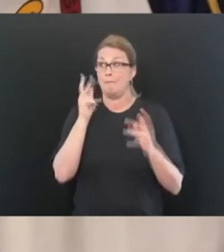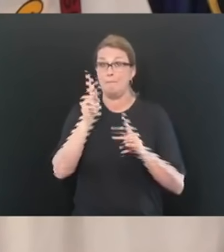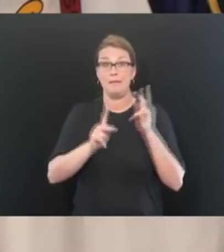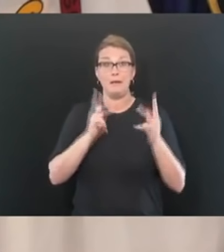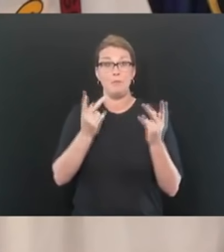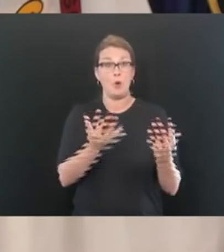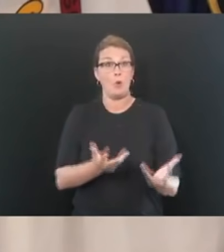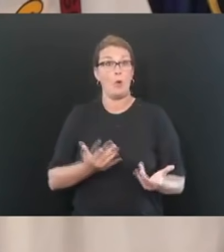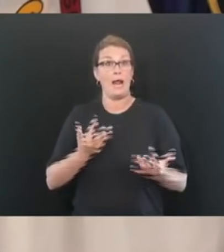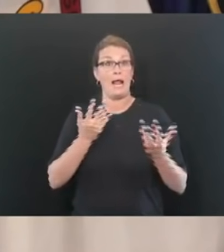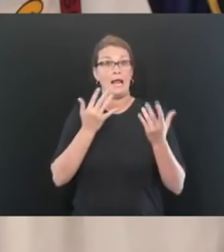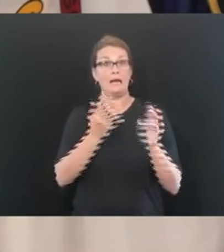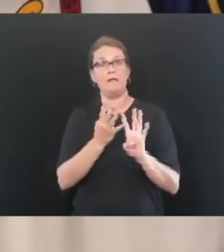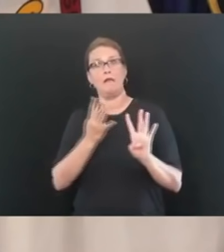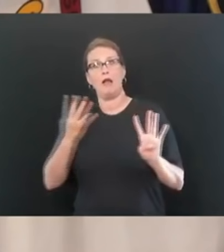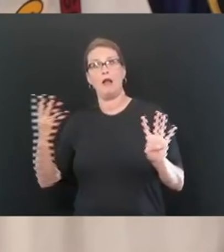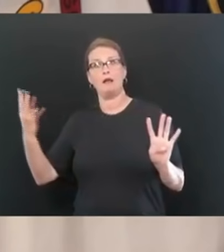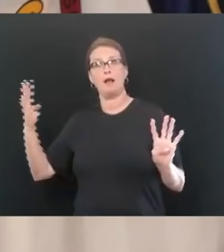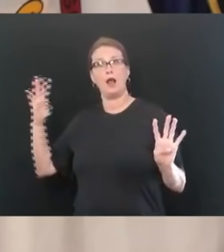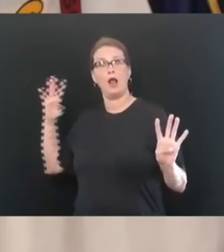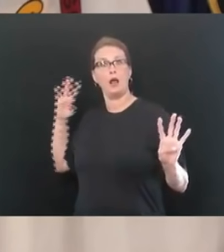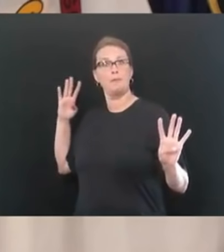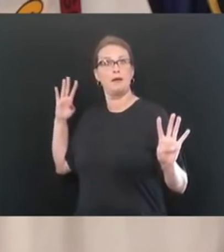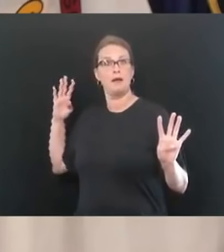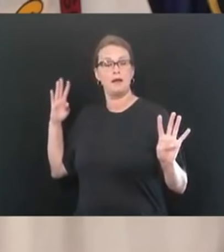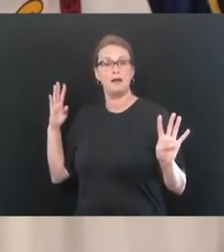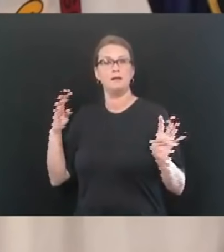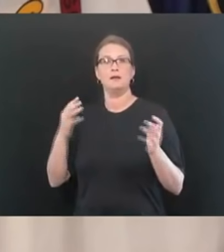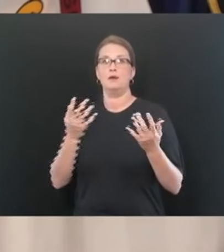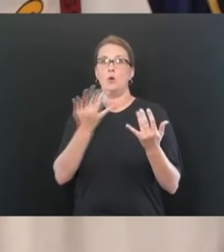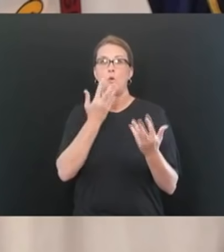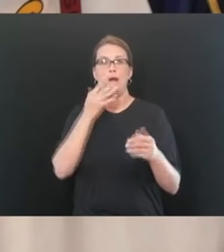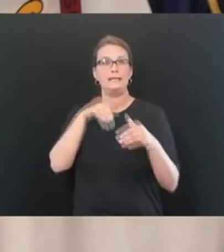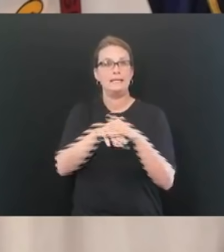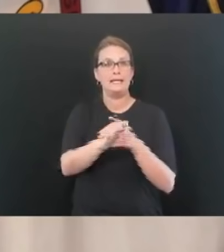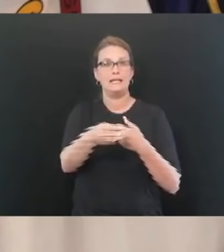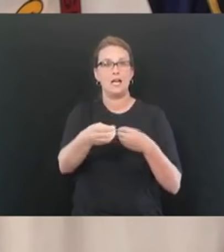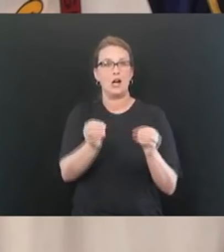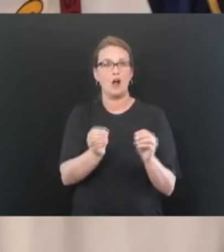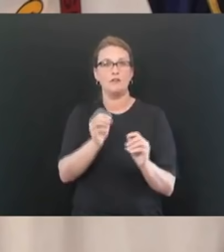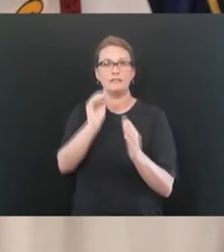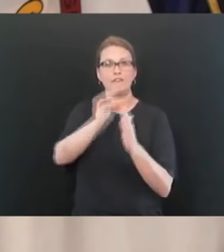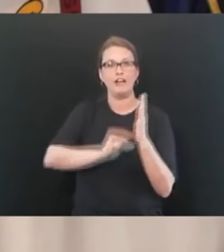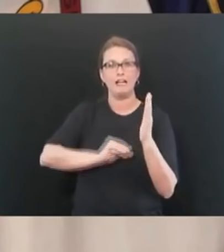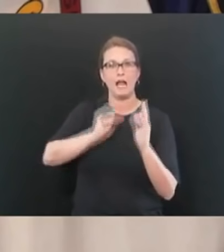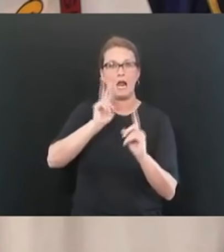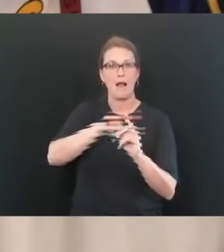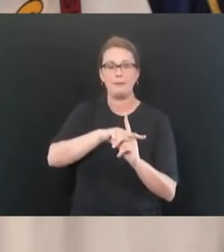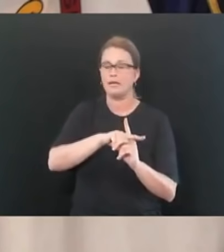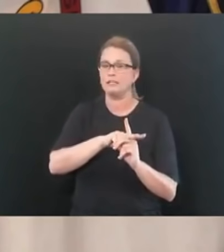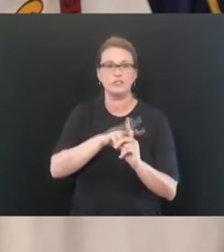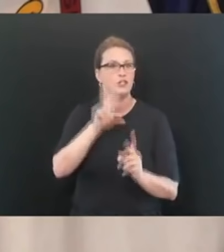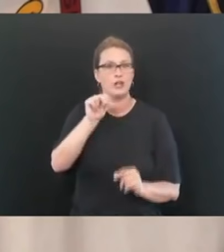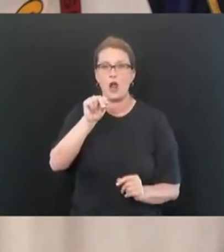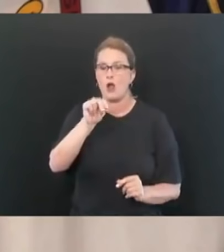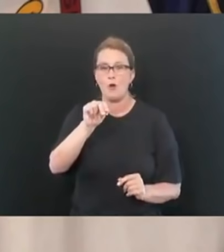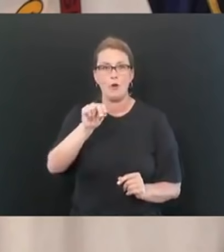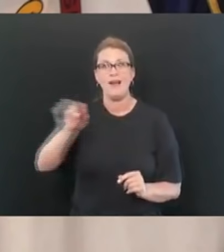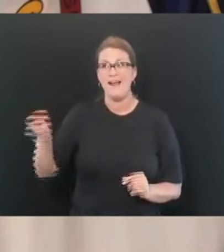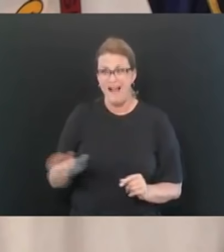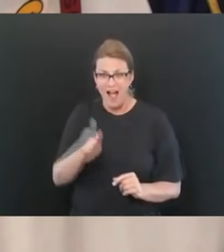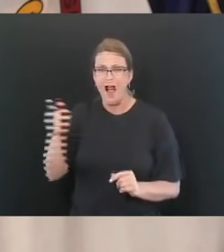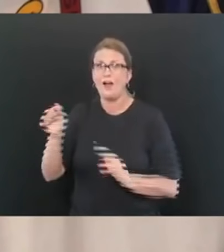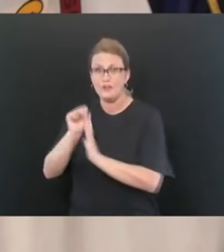way around the block and down the street and everything with people just trying to get in an office to make an application or whatever. There are other